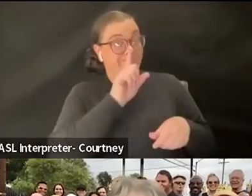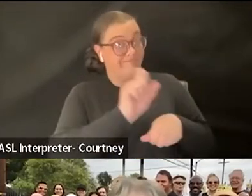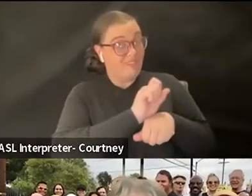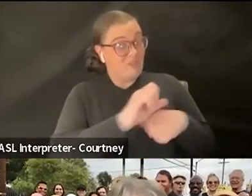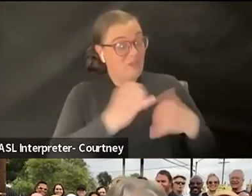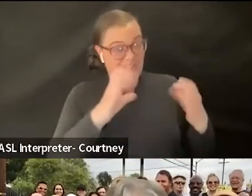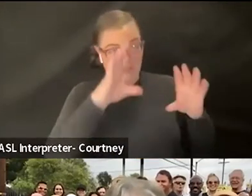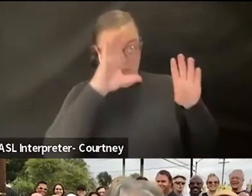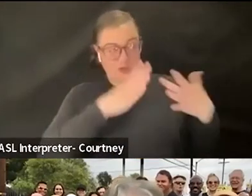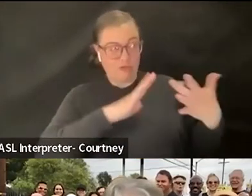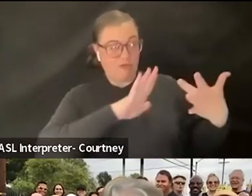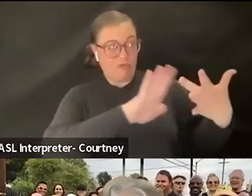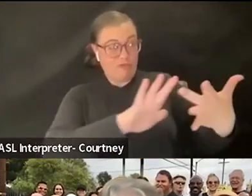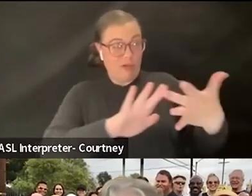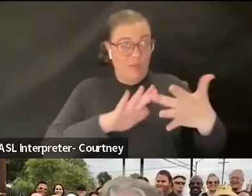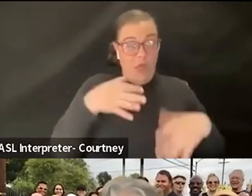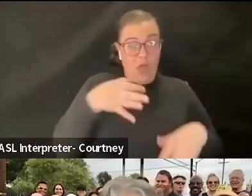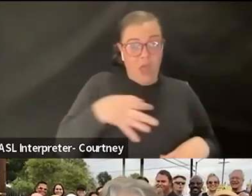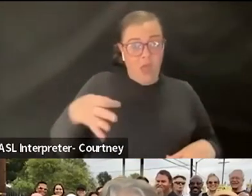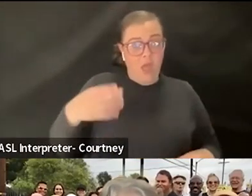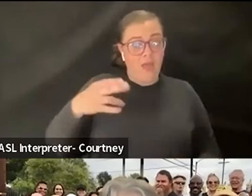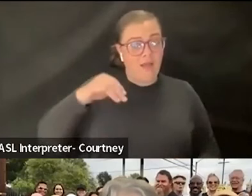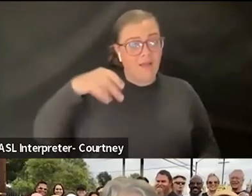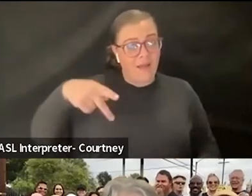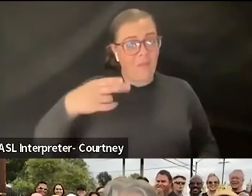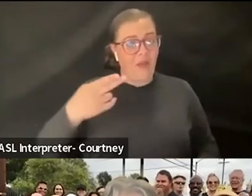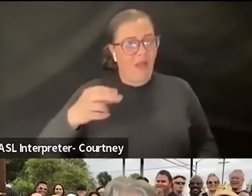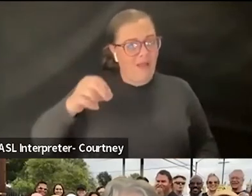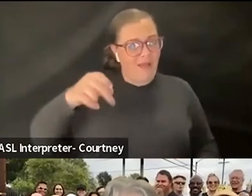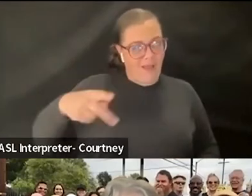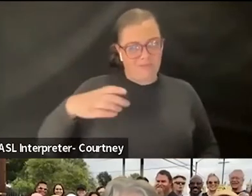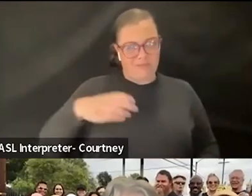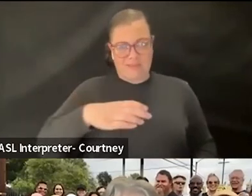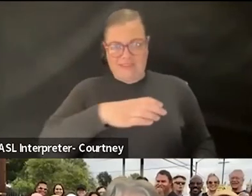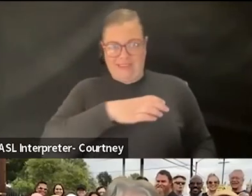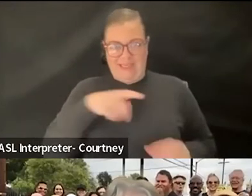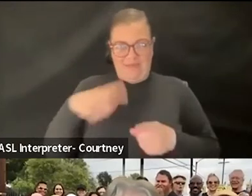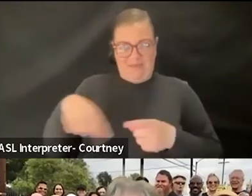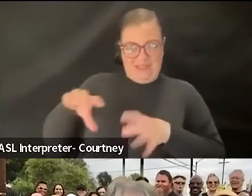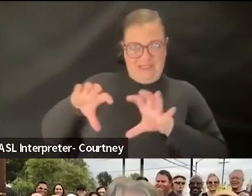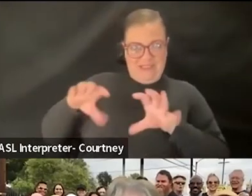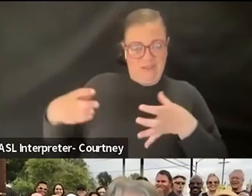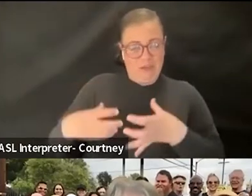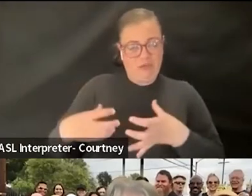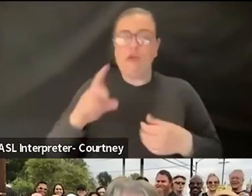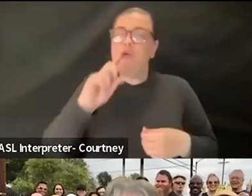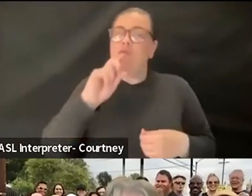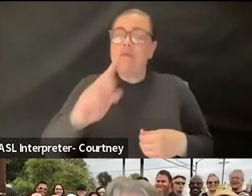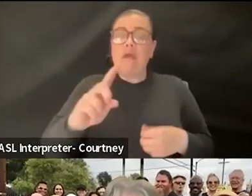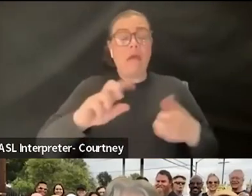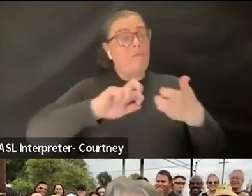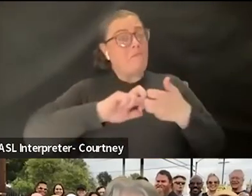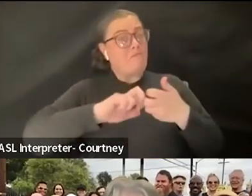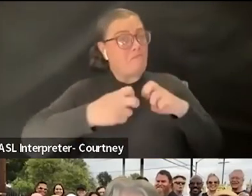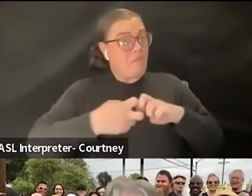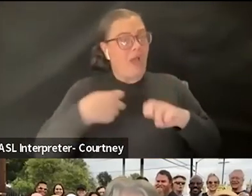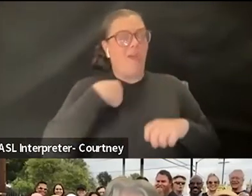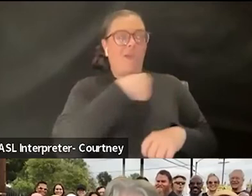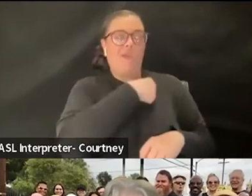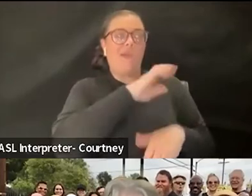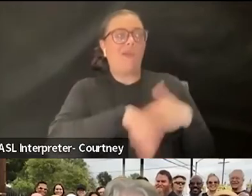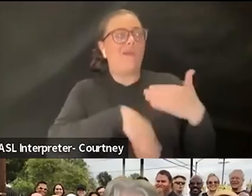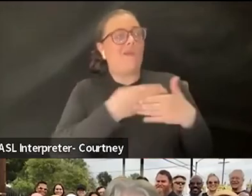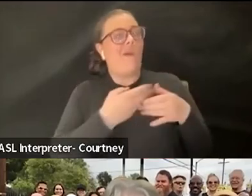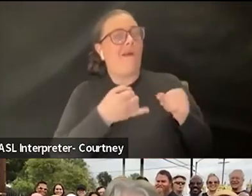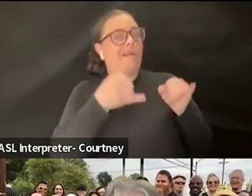guess the nature of the beast is we're all kind of our individual artists in our own little boxes, thinking this